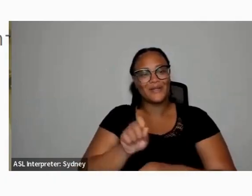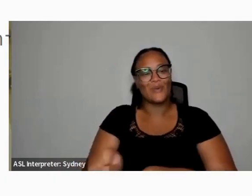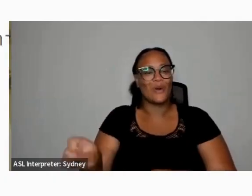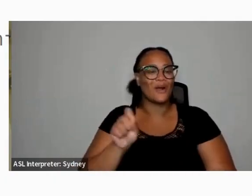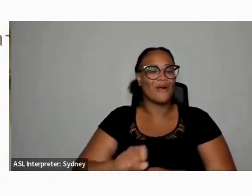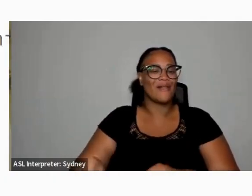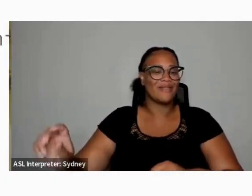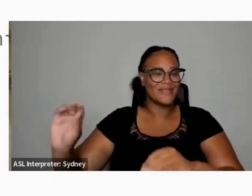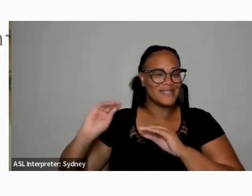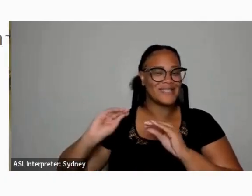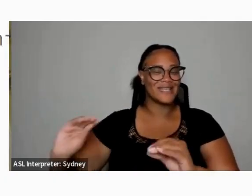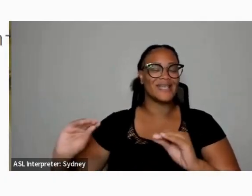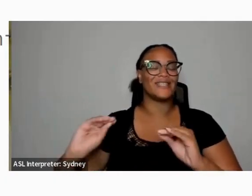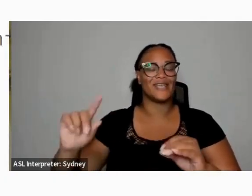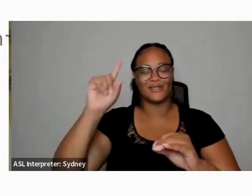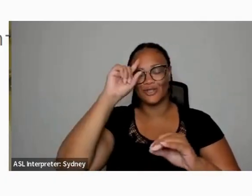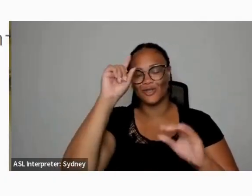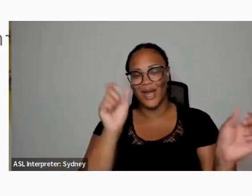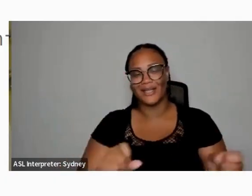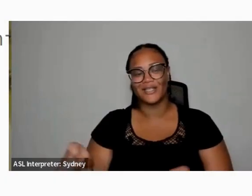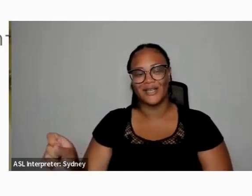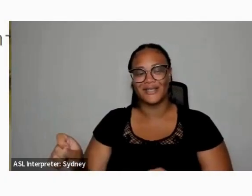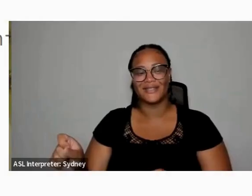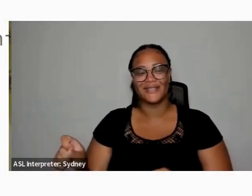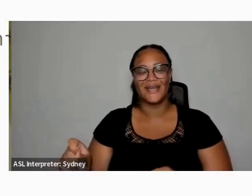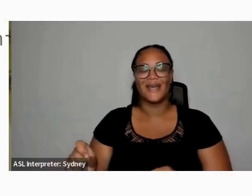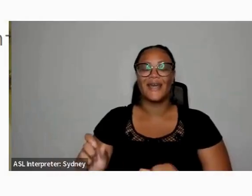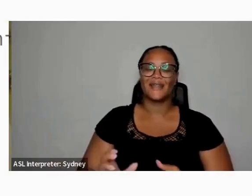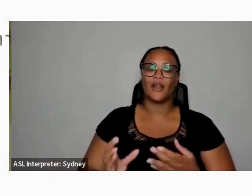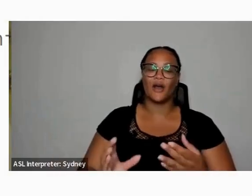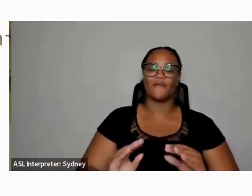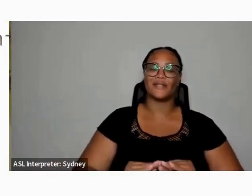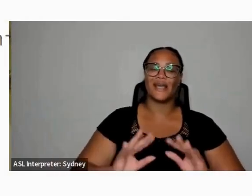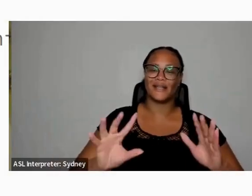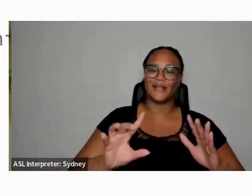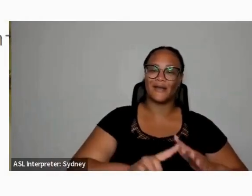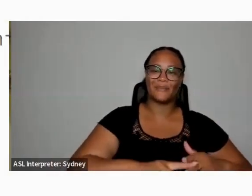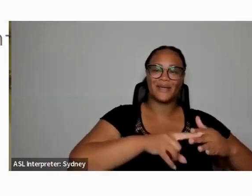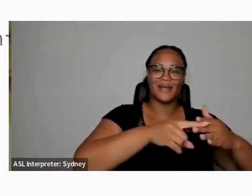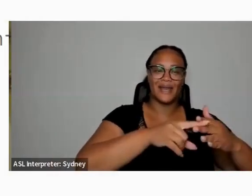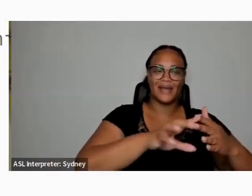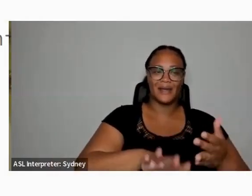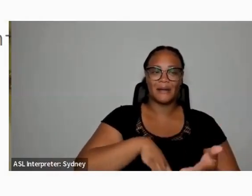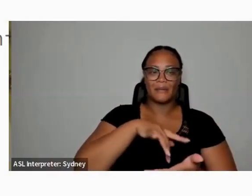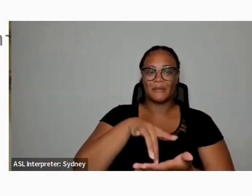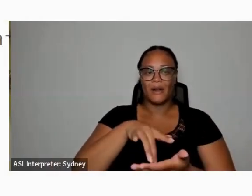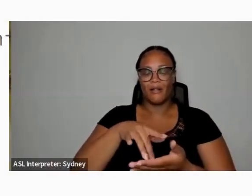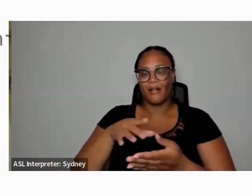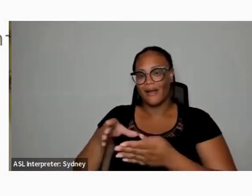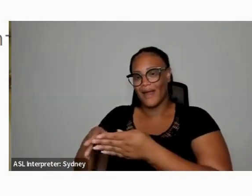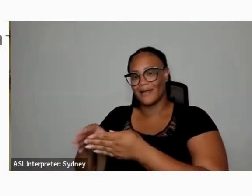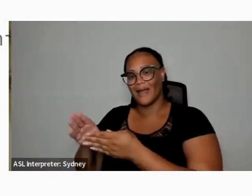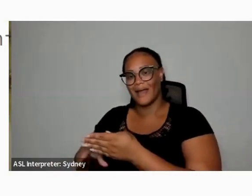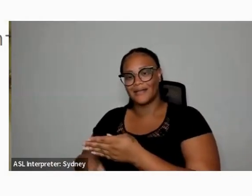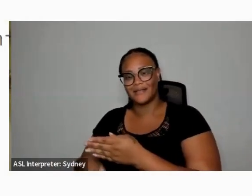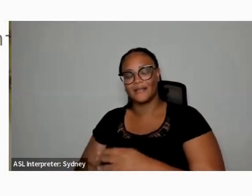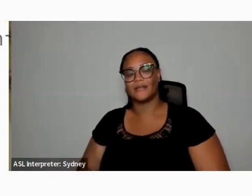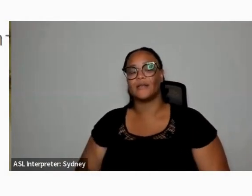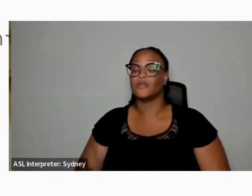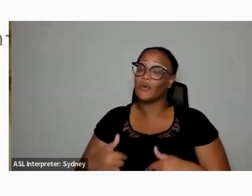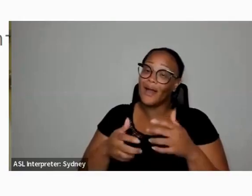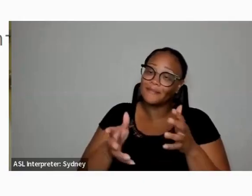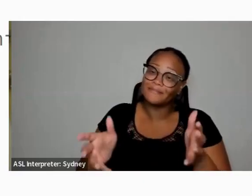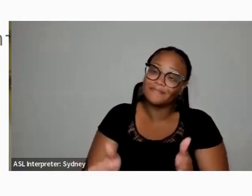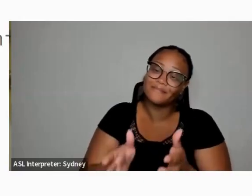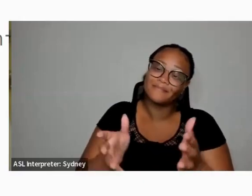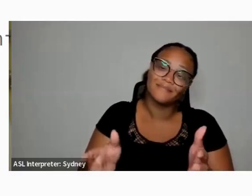as teachers, that clear beginning, middle, and end. There's so much for experience stories, but I encourage you all to try to make